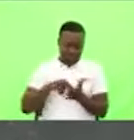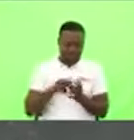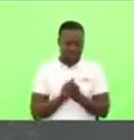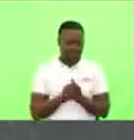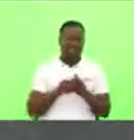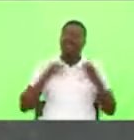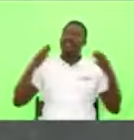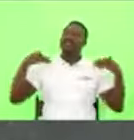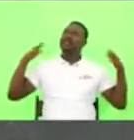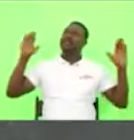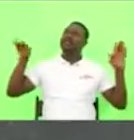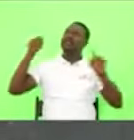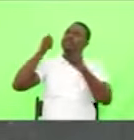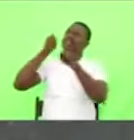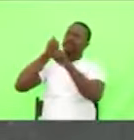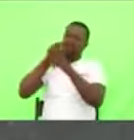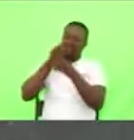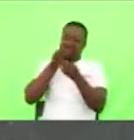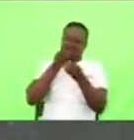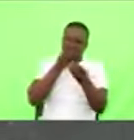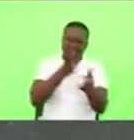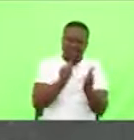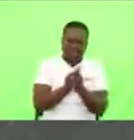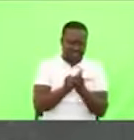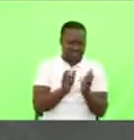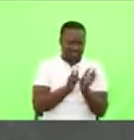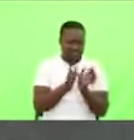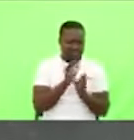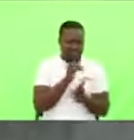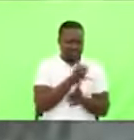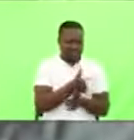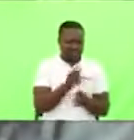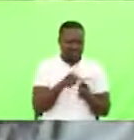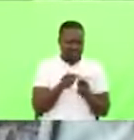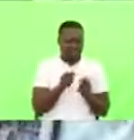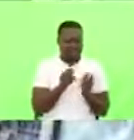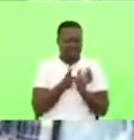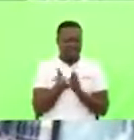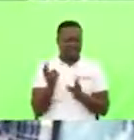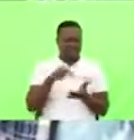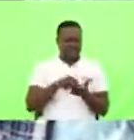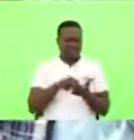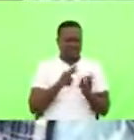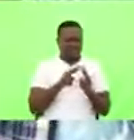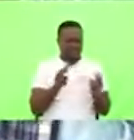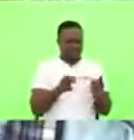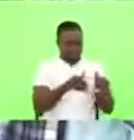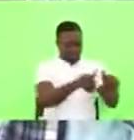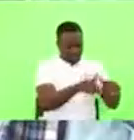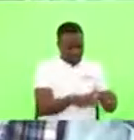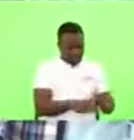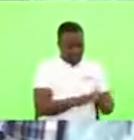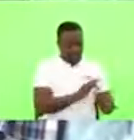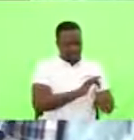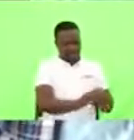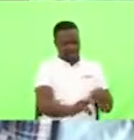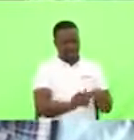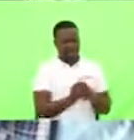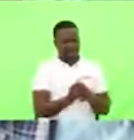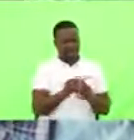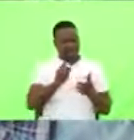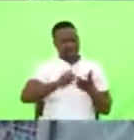angel said, he is not here, he is risen. So the tomb and the grave were empty. Number